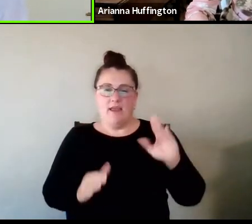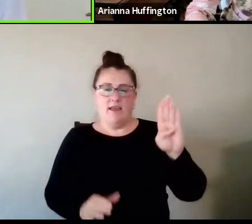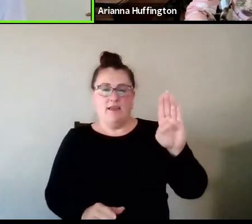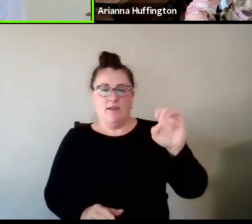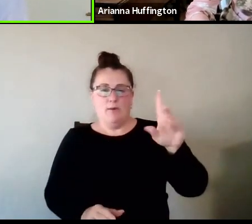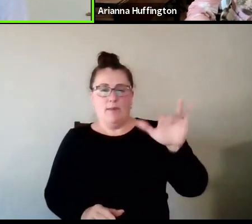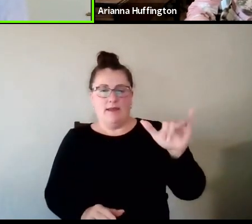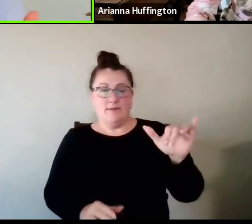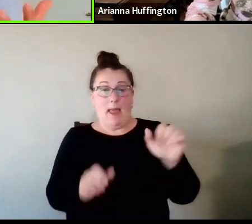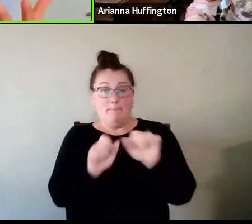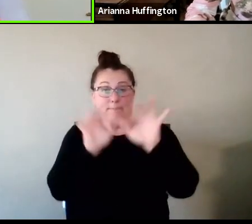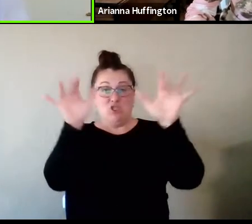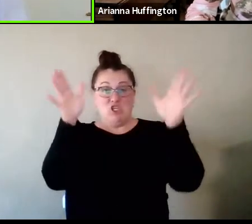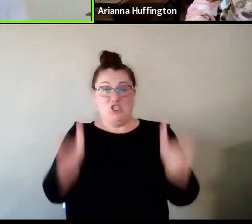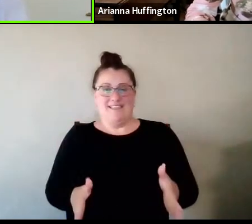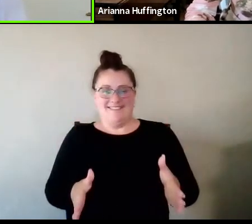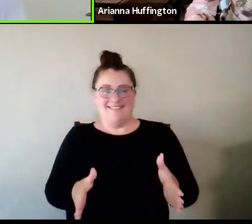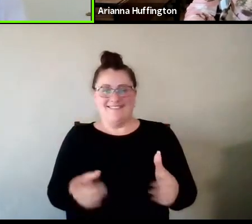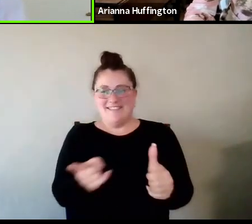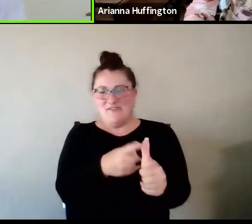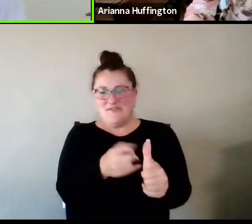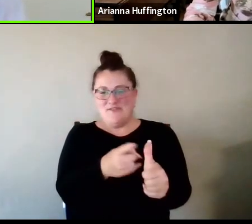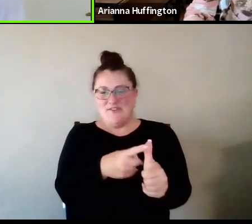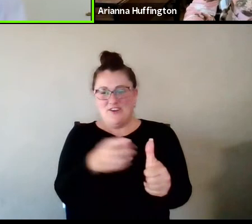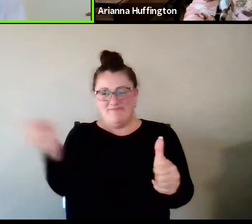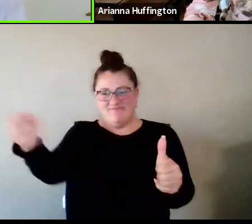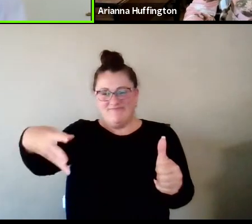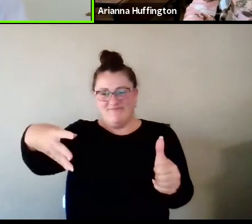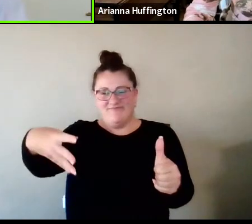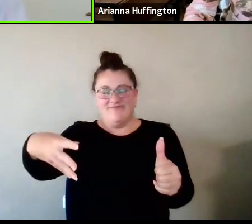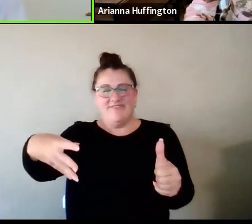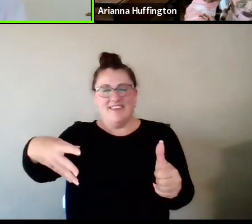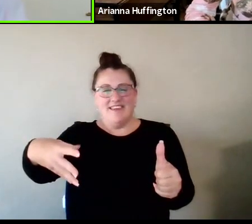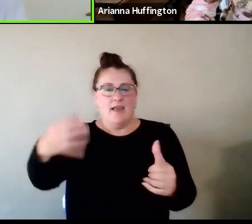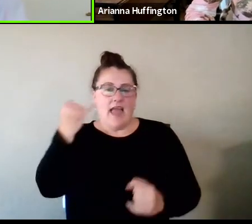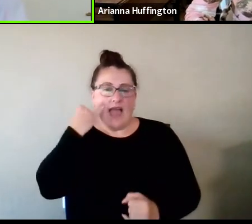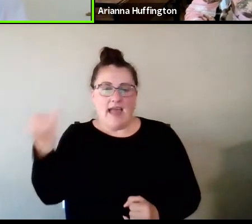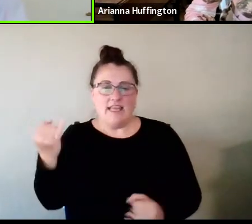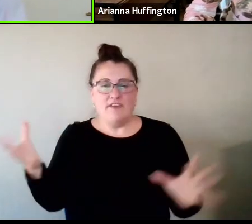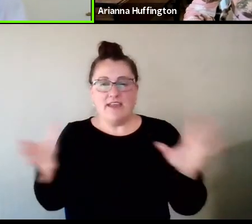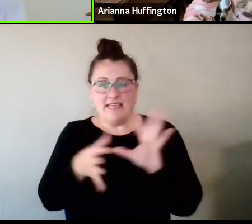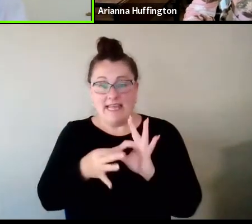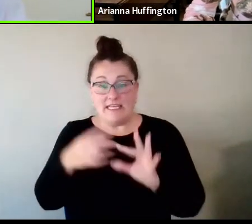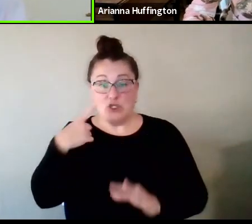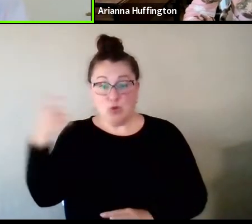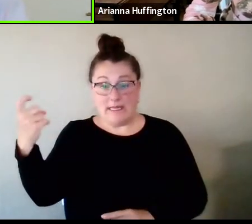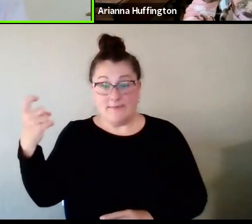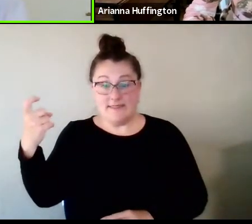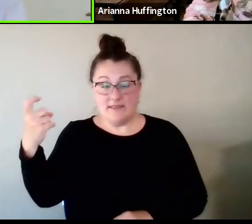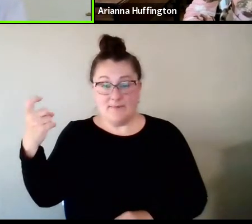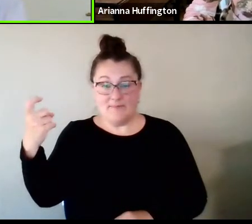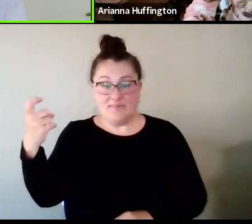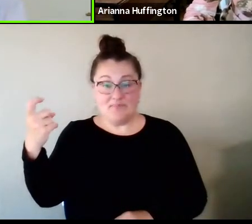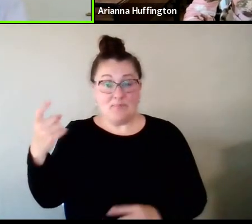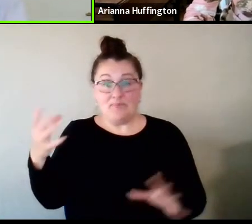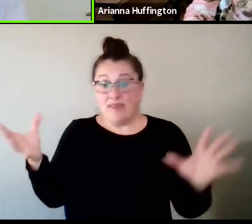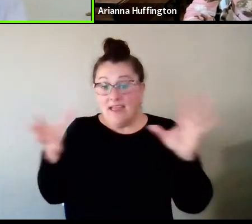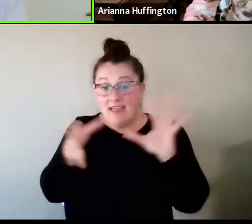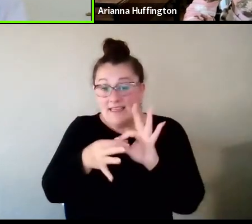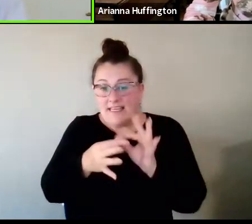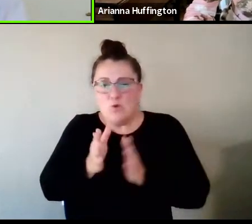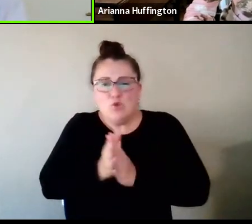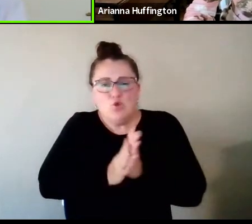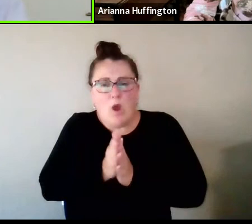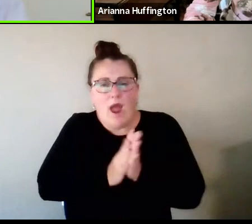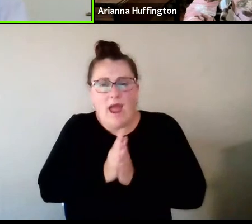are magicians. So the first ingredient is about this idea of connecting dreams. Right? Connecting what drives